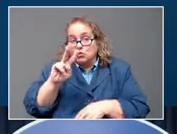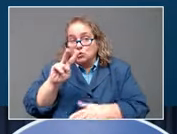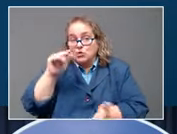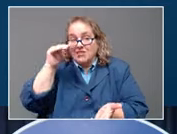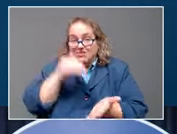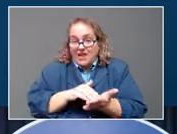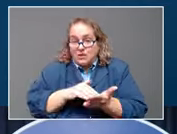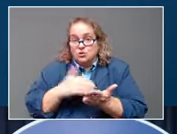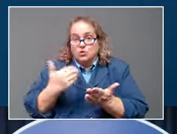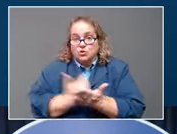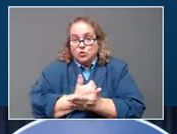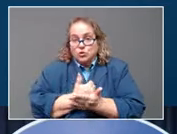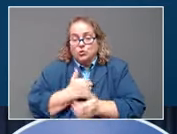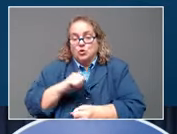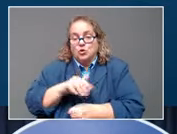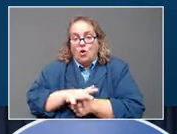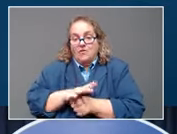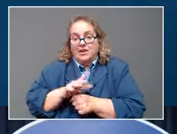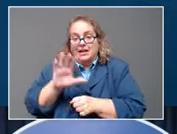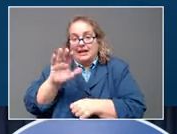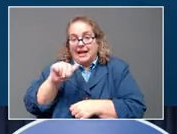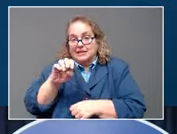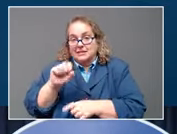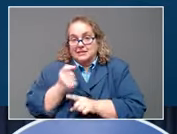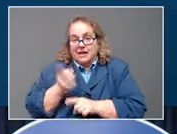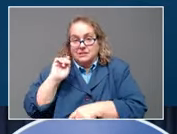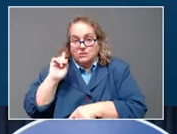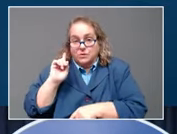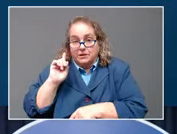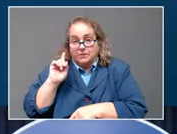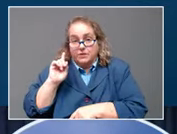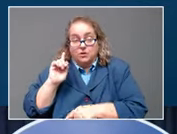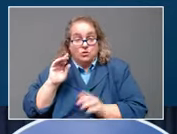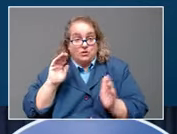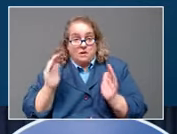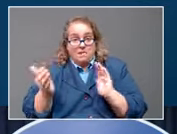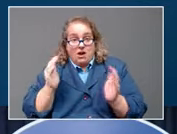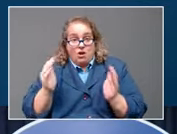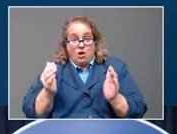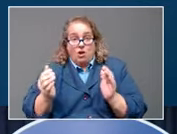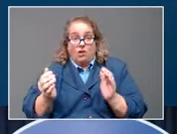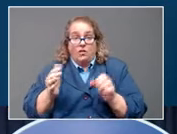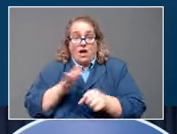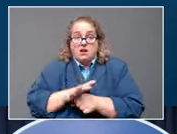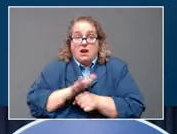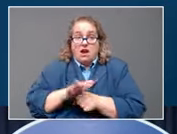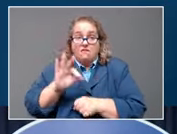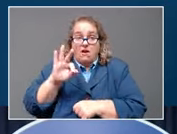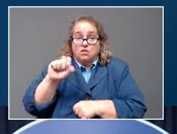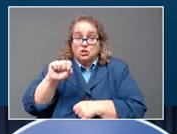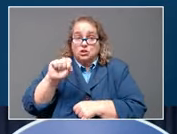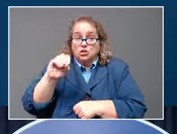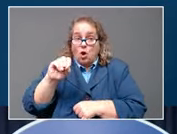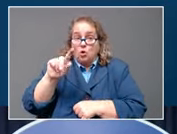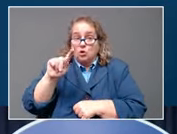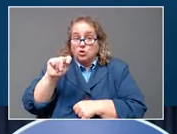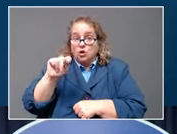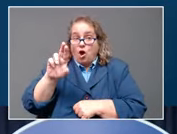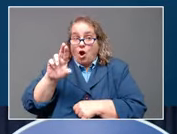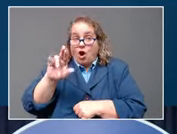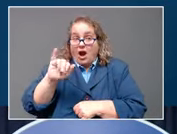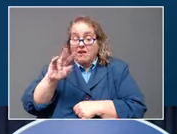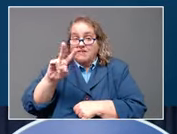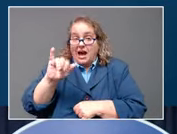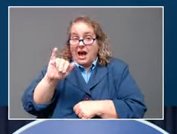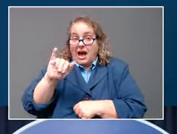COVID-19 cases in Kentucky last week. In comparison, the amount of sotrovimab, which is the single effective